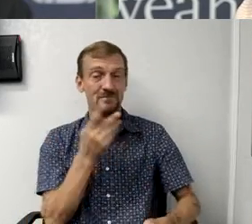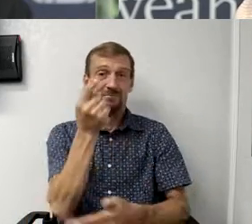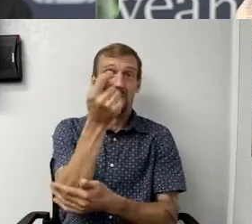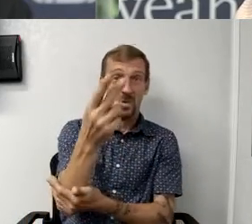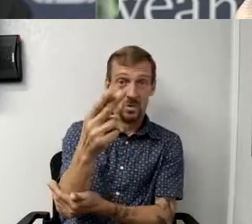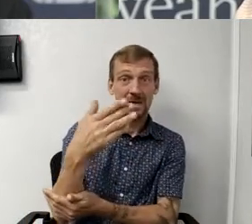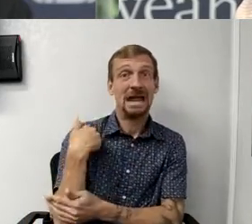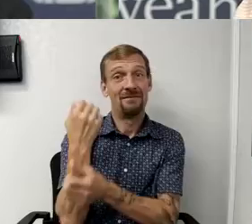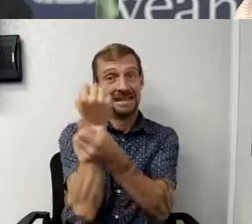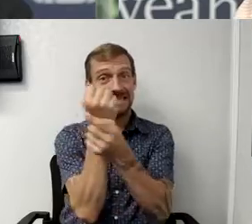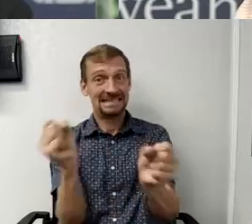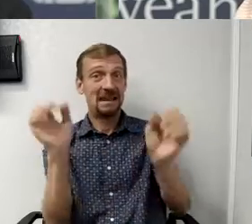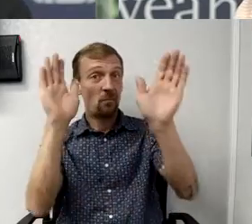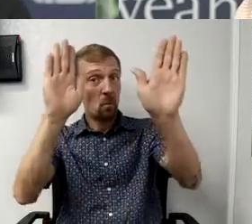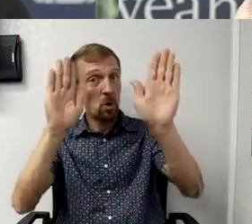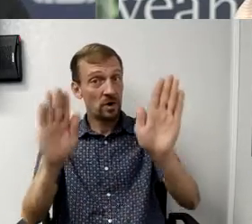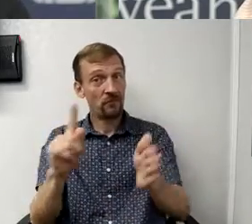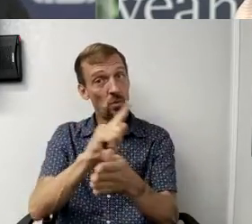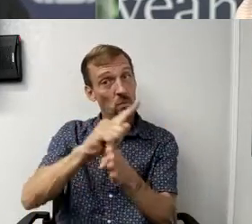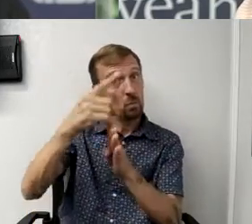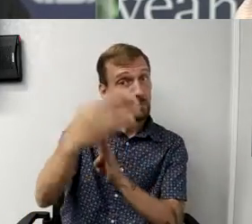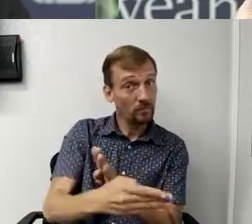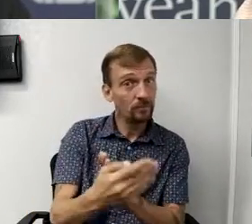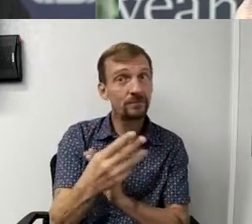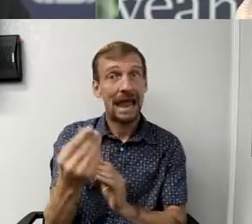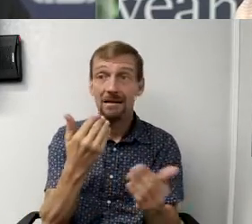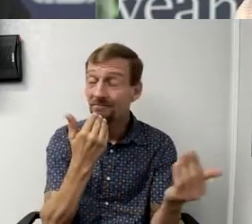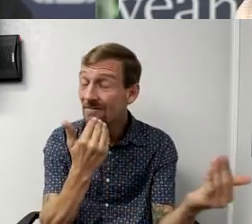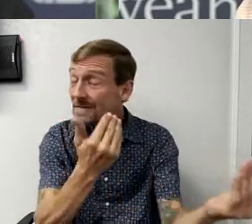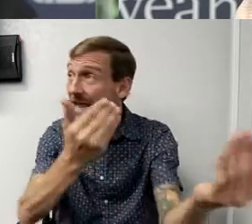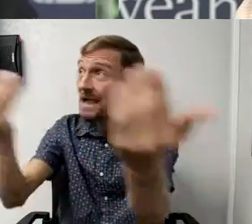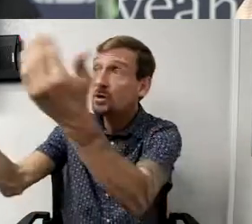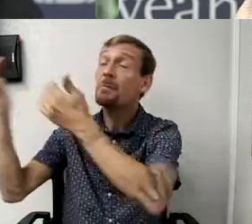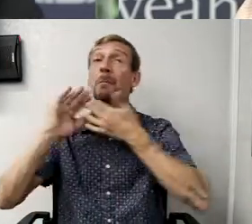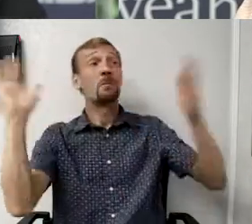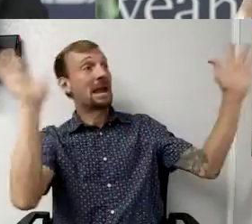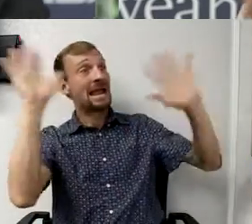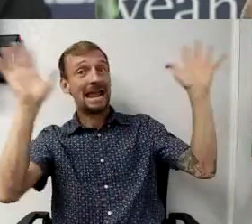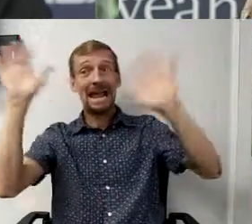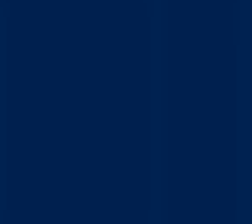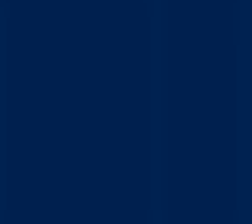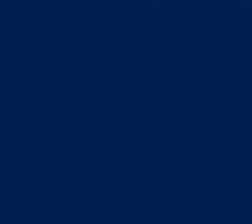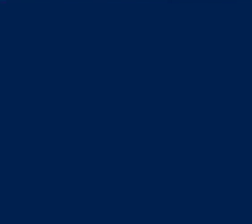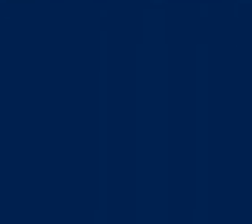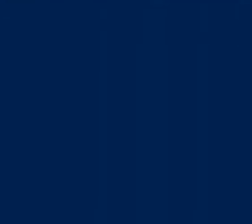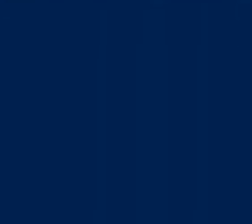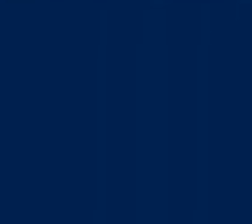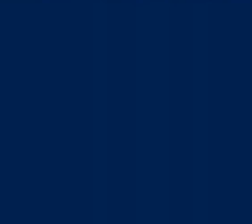and healthy weekend, and thank you. Yeah, Goodbye, thank you. everybody. Take Thank care, you. everyone.